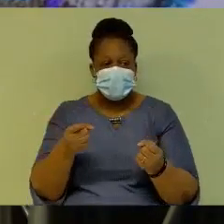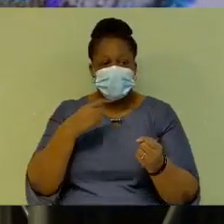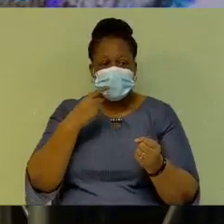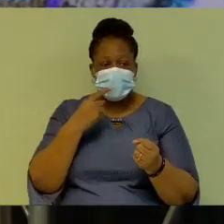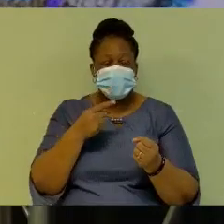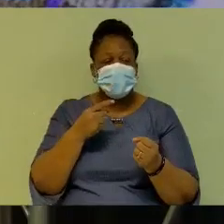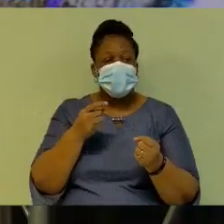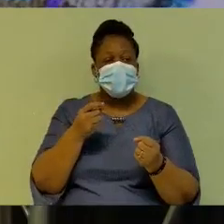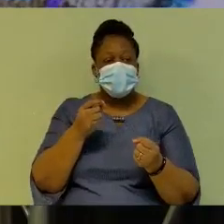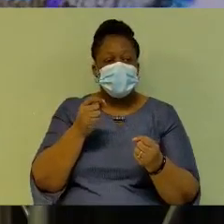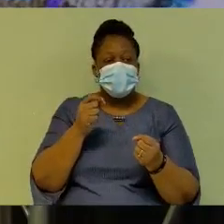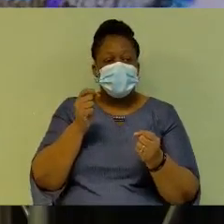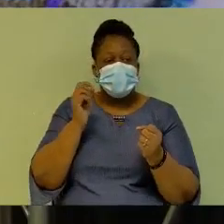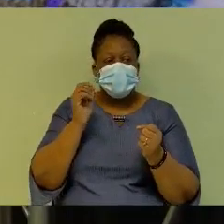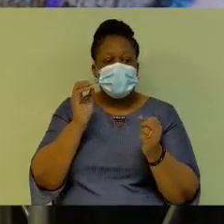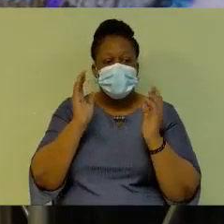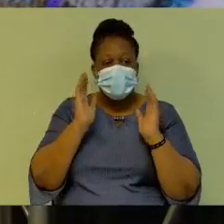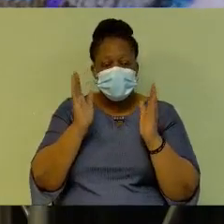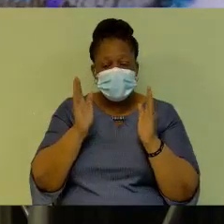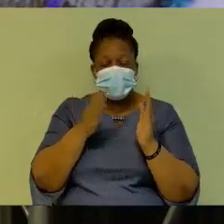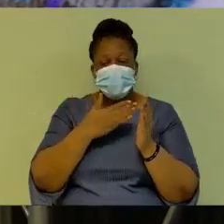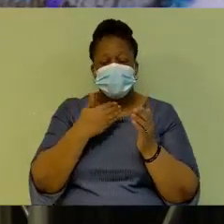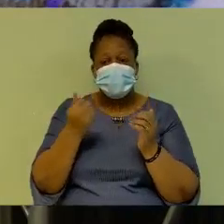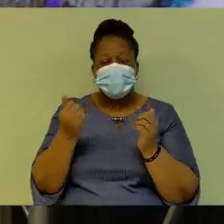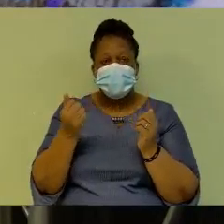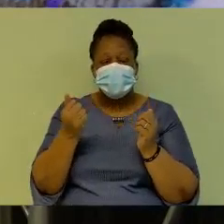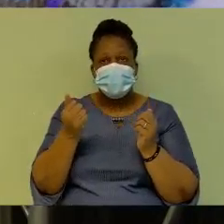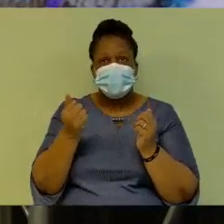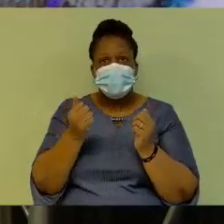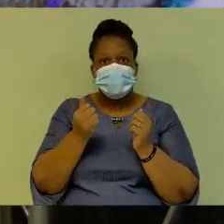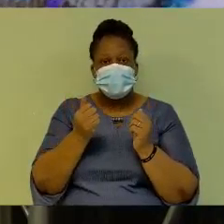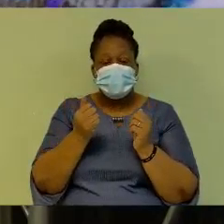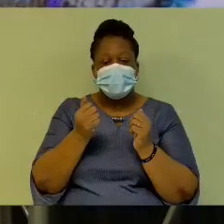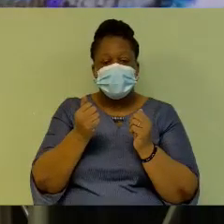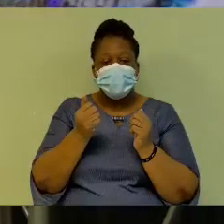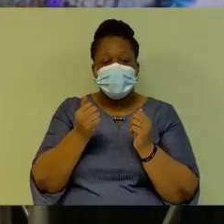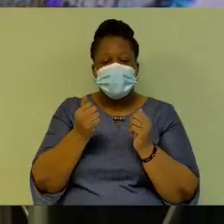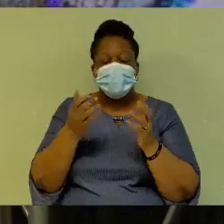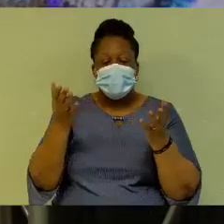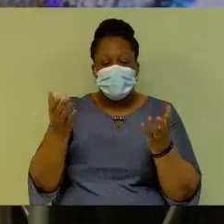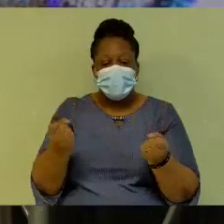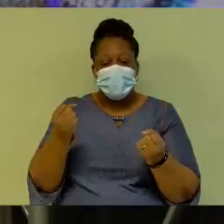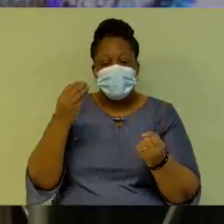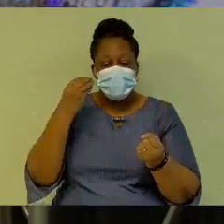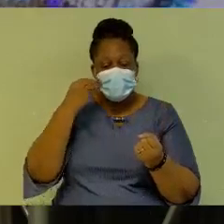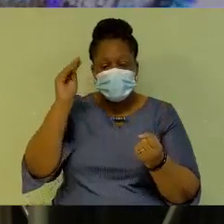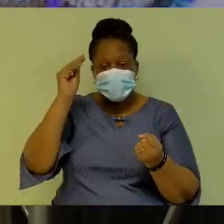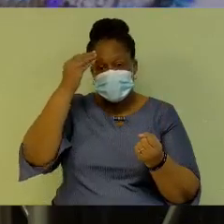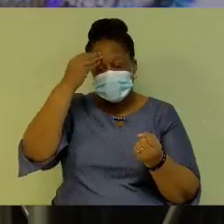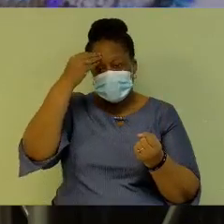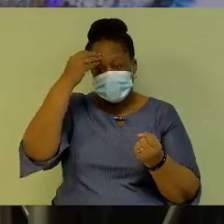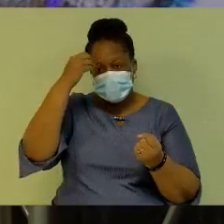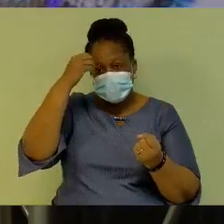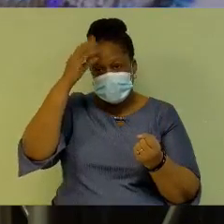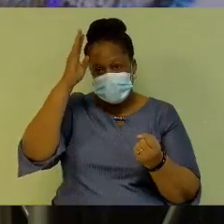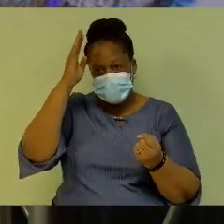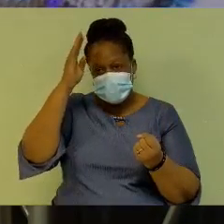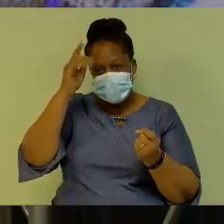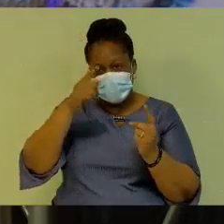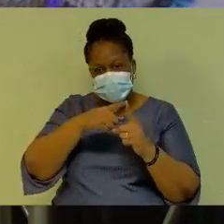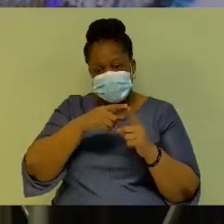empowerment, utilizing programs that promote gender equality, growth, and development. The